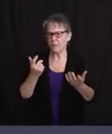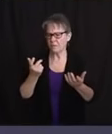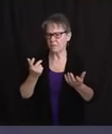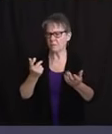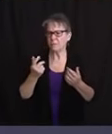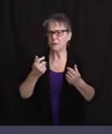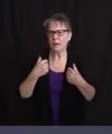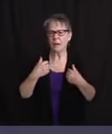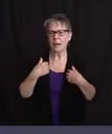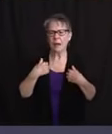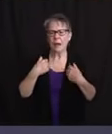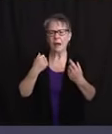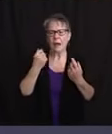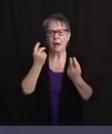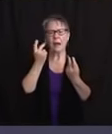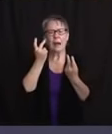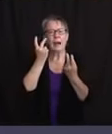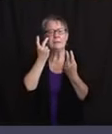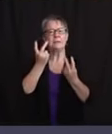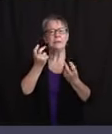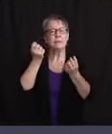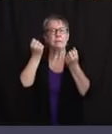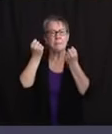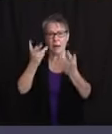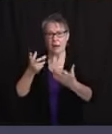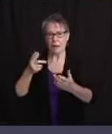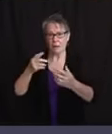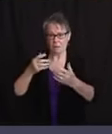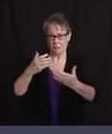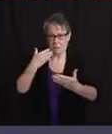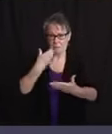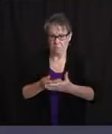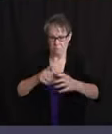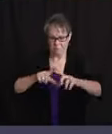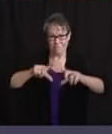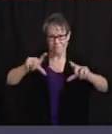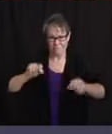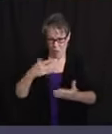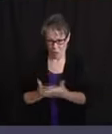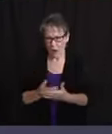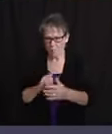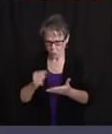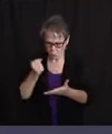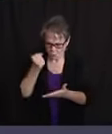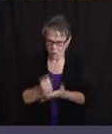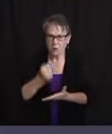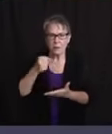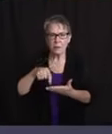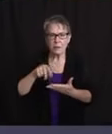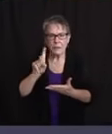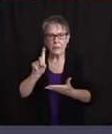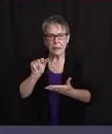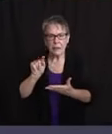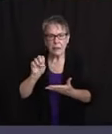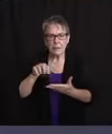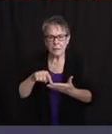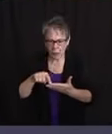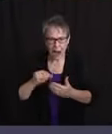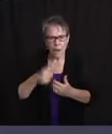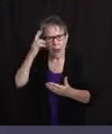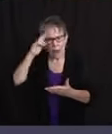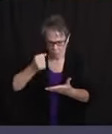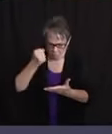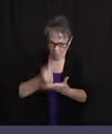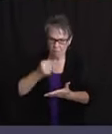who cast ballots and then later find out that their vote isn't going to be counted? Do you have any plans to tinker with